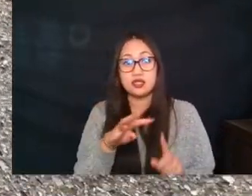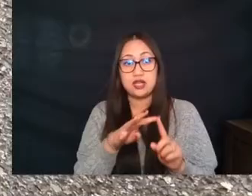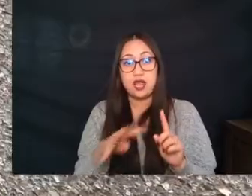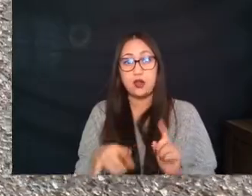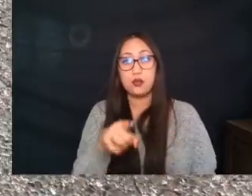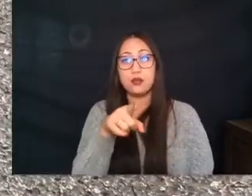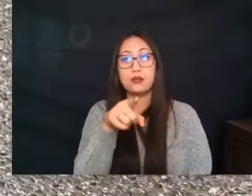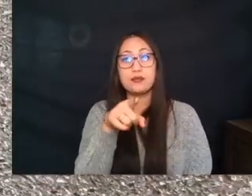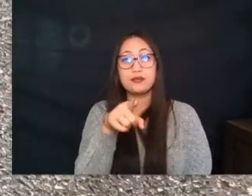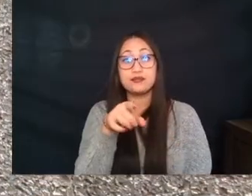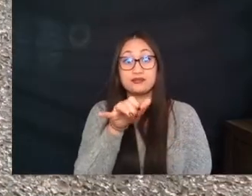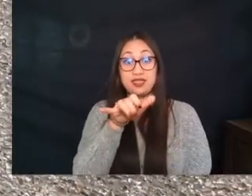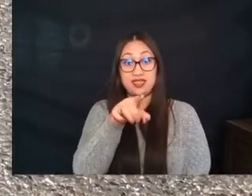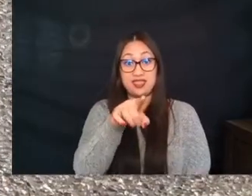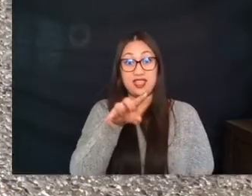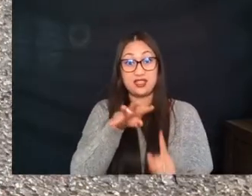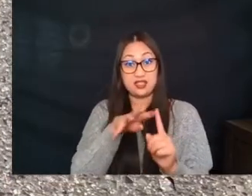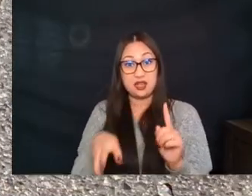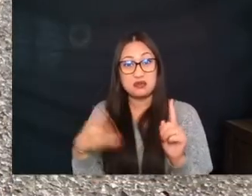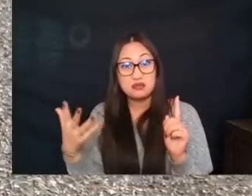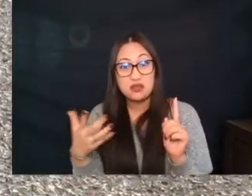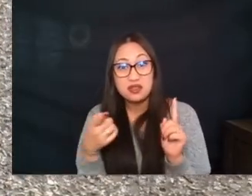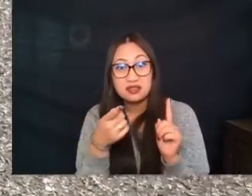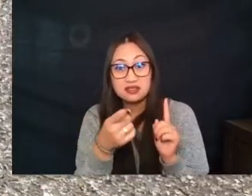What about this shadow here?